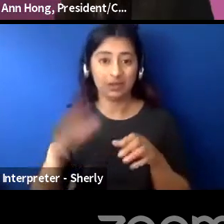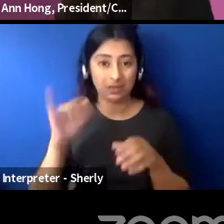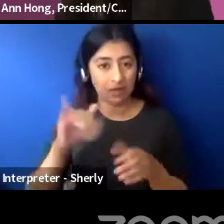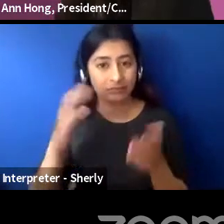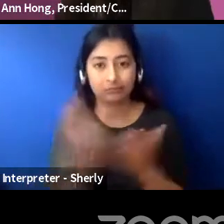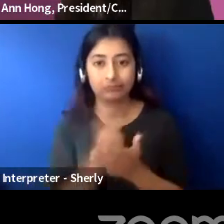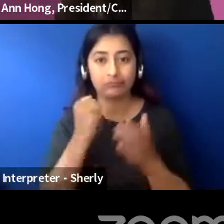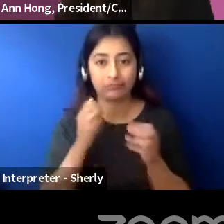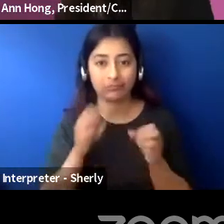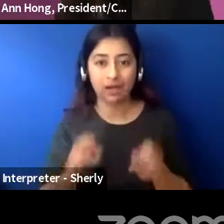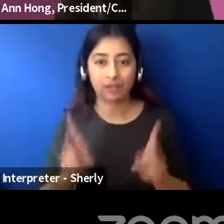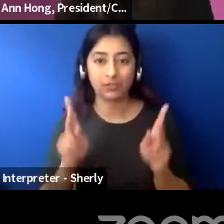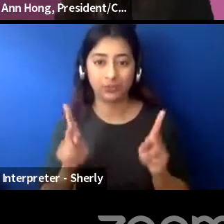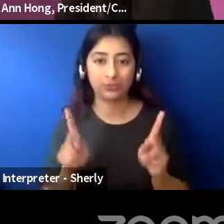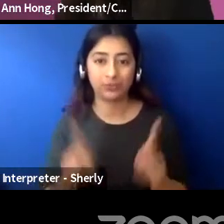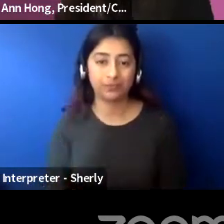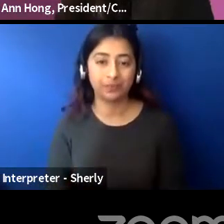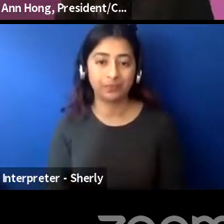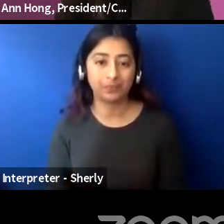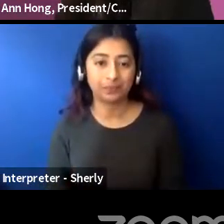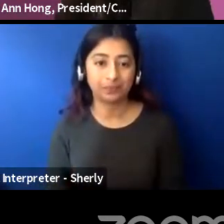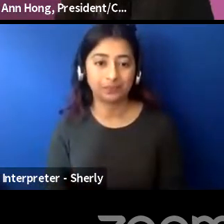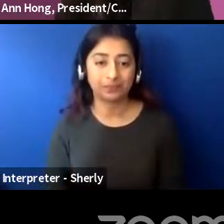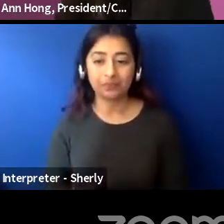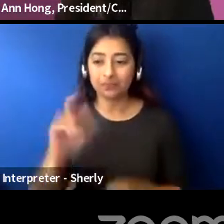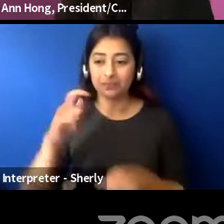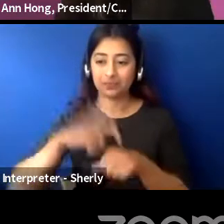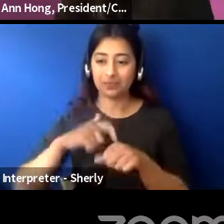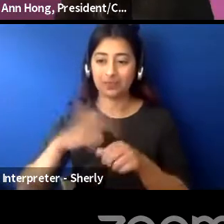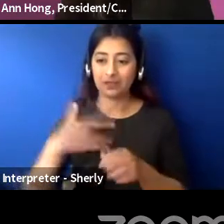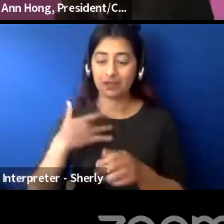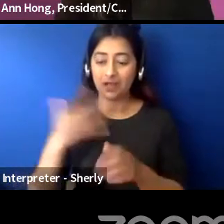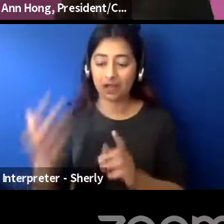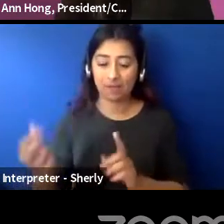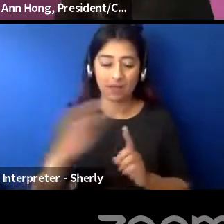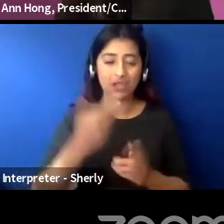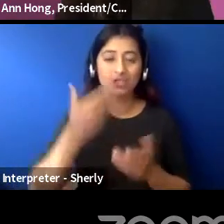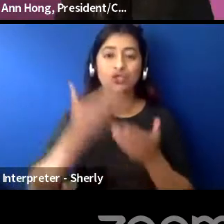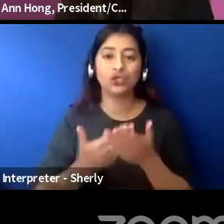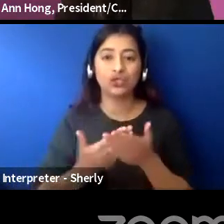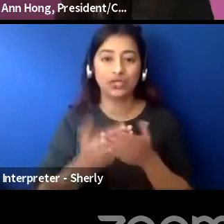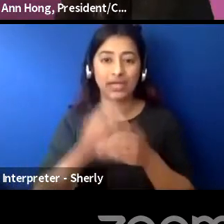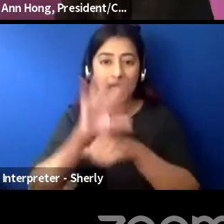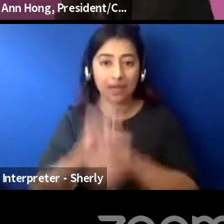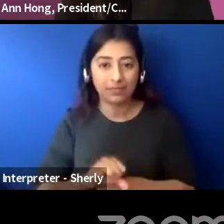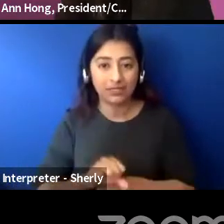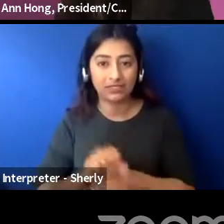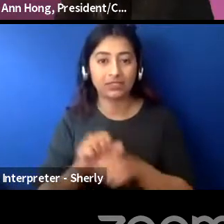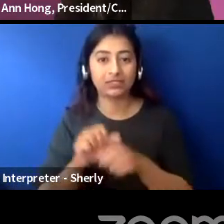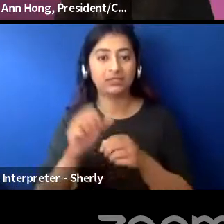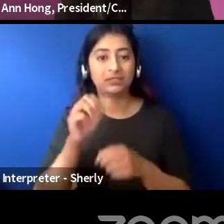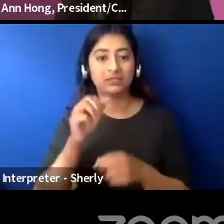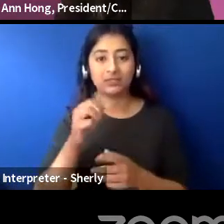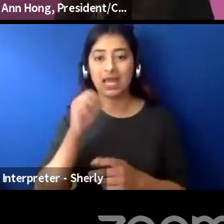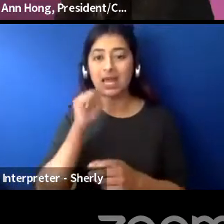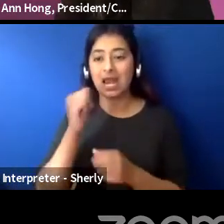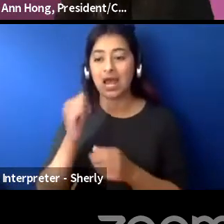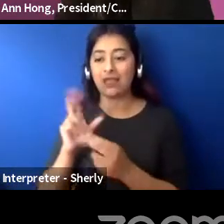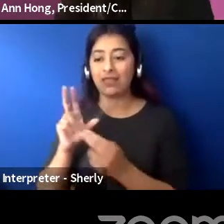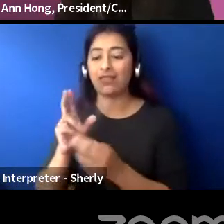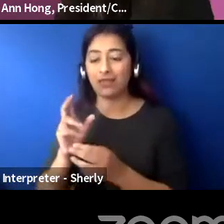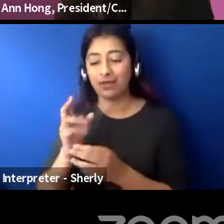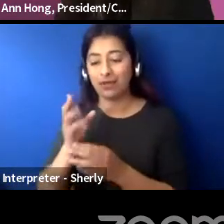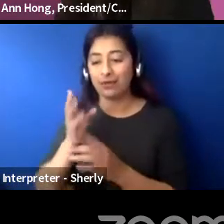to do it. So it was a time to come back to some good habits and routines and not use travel as an excuse. So eating